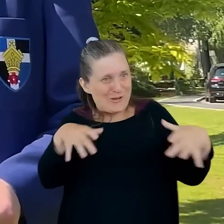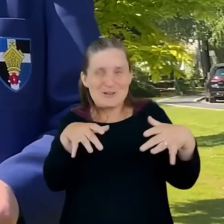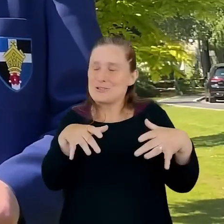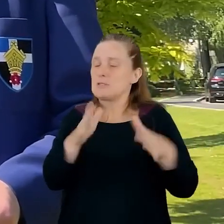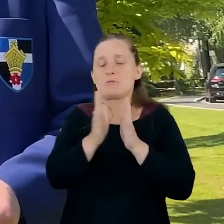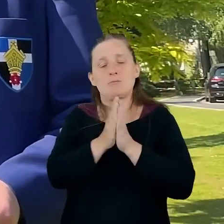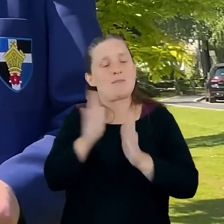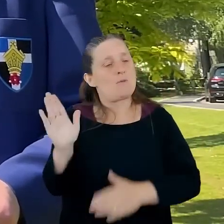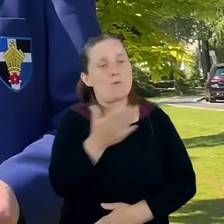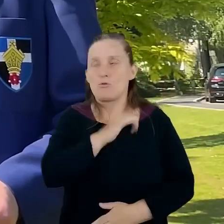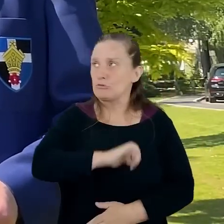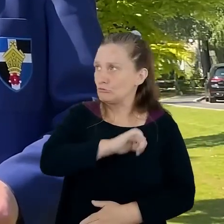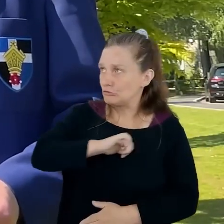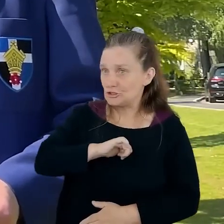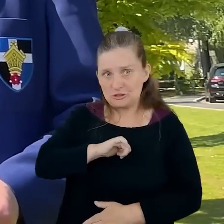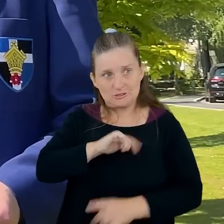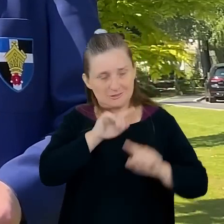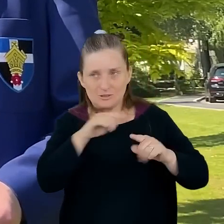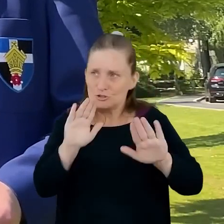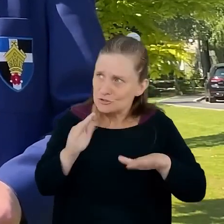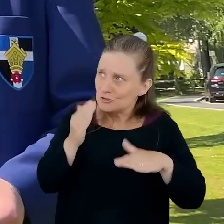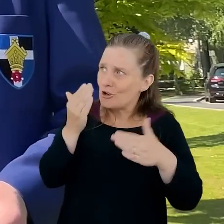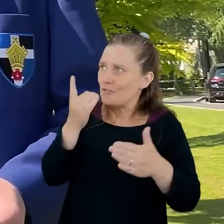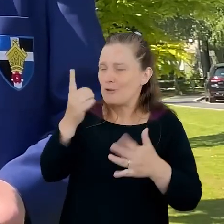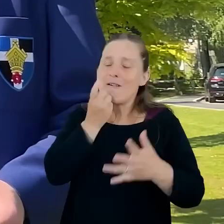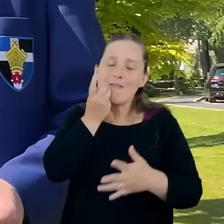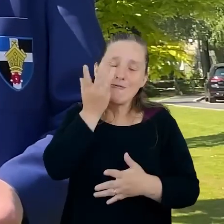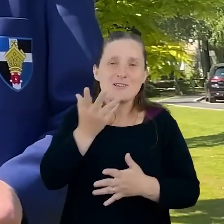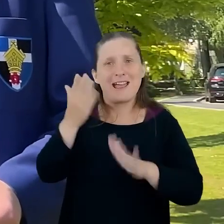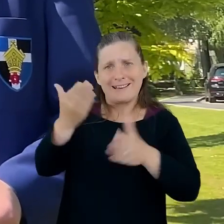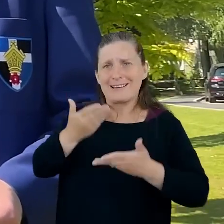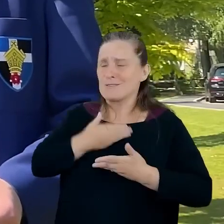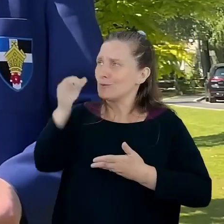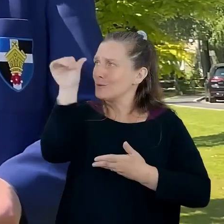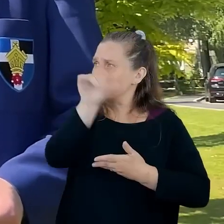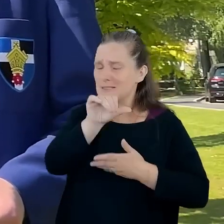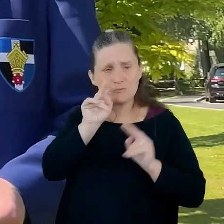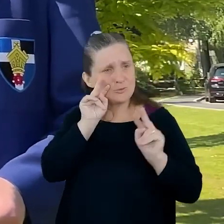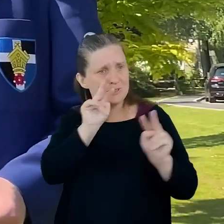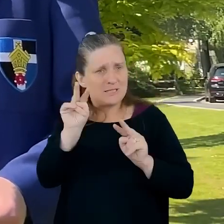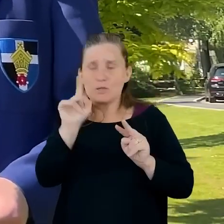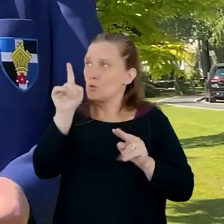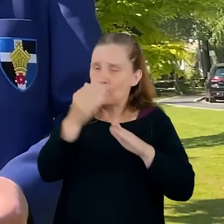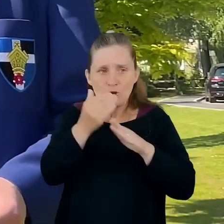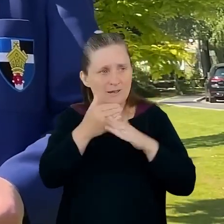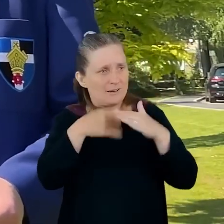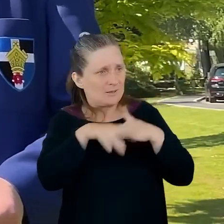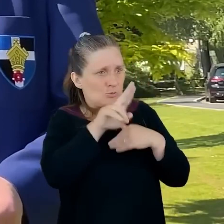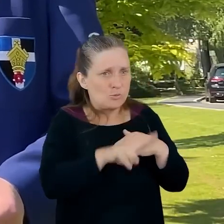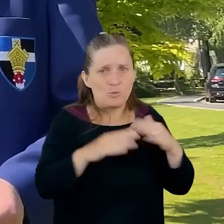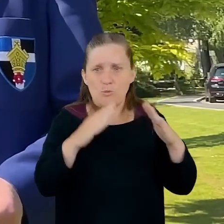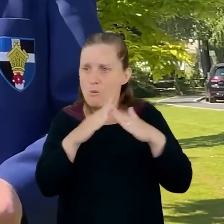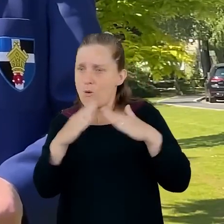pray for all Christian people serving you in their daily lives. Give us wisdom to see you at work in our homes,